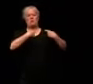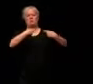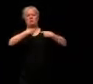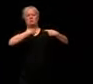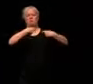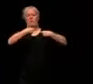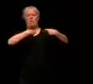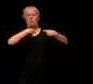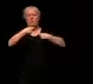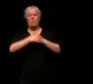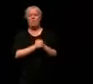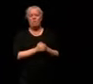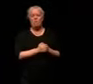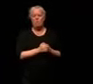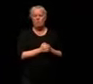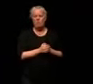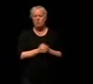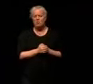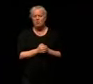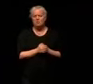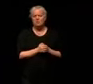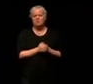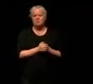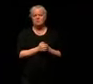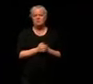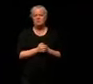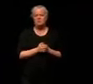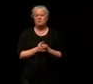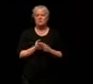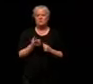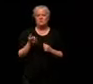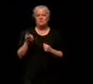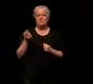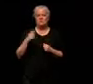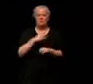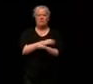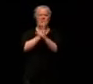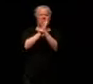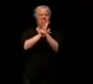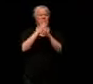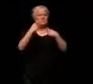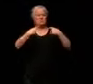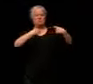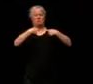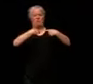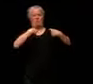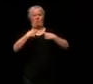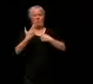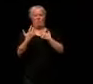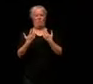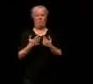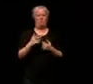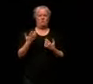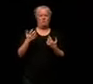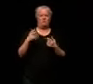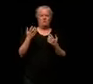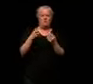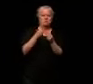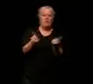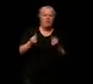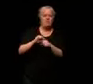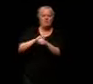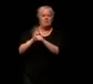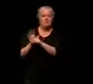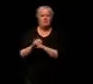crisis. They are asking us to find a way out of this pandemic prison. Away from crime. Away